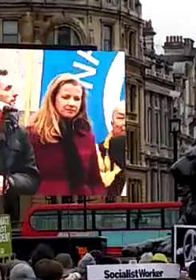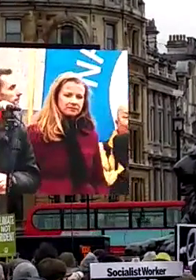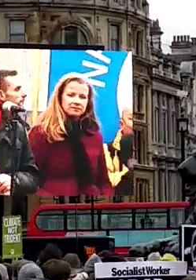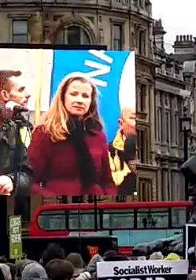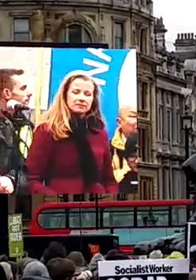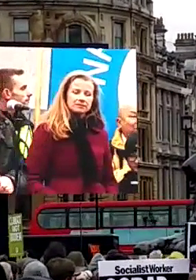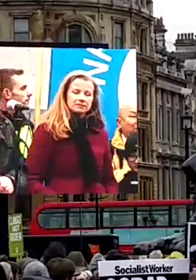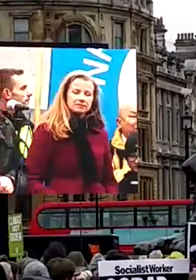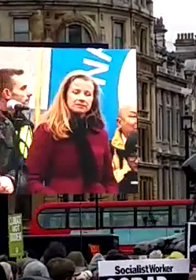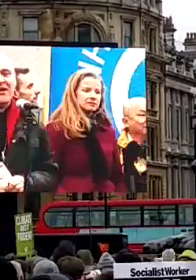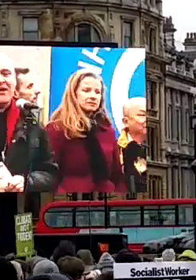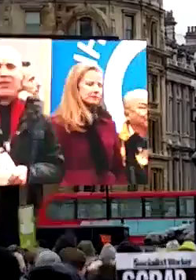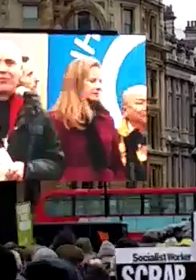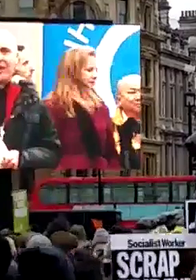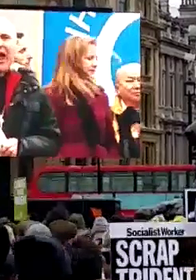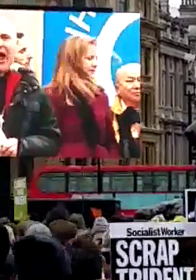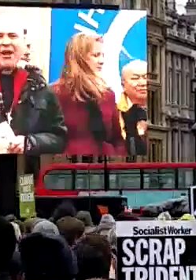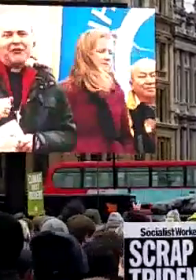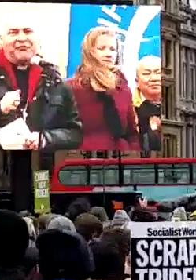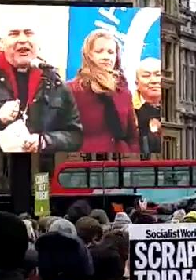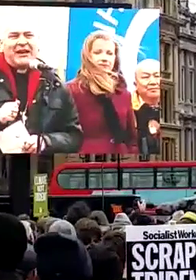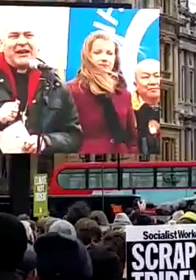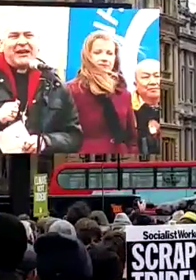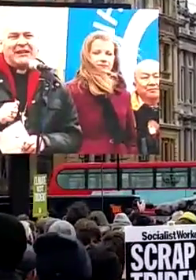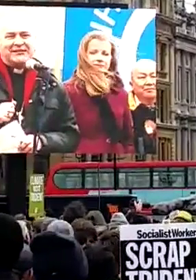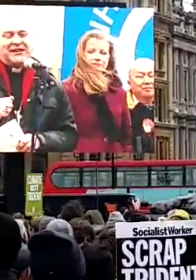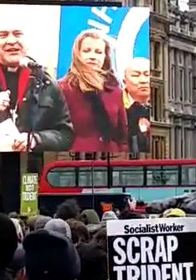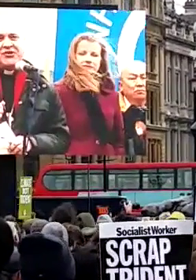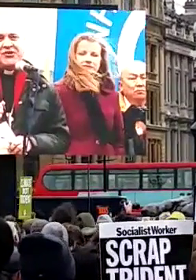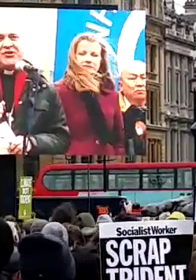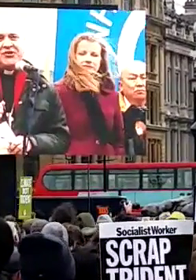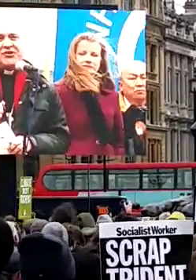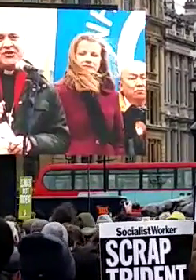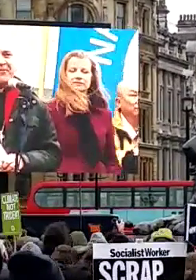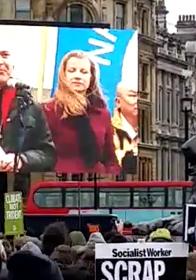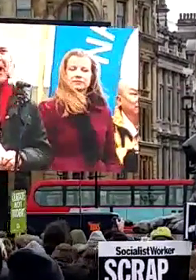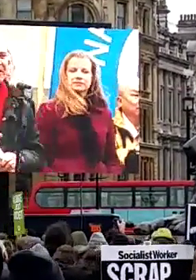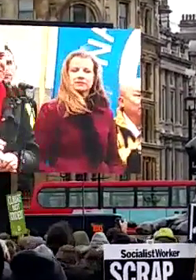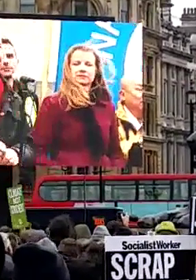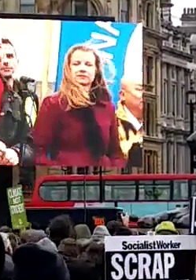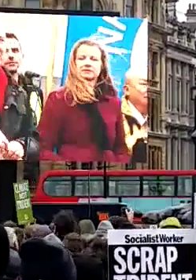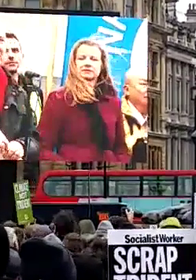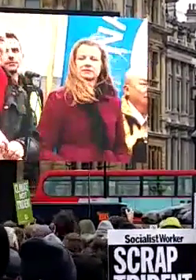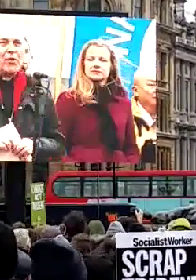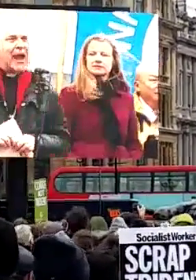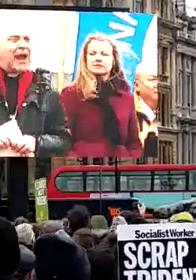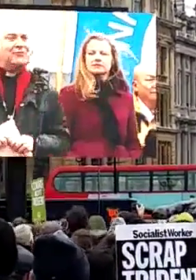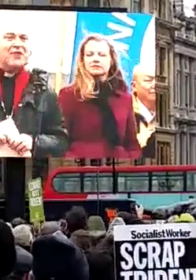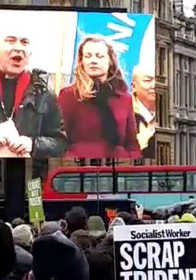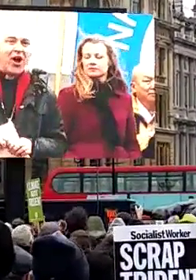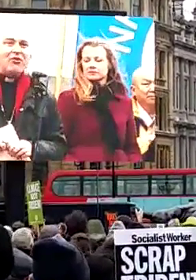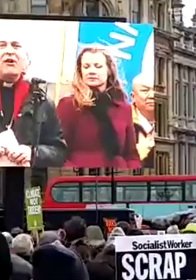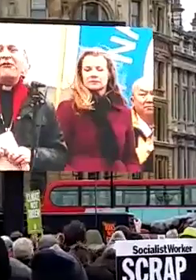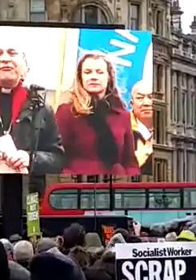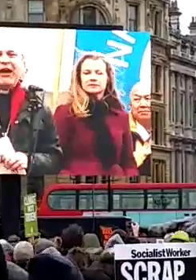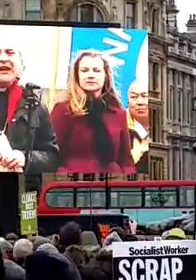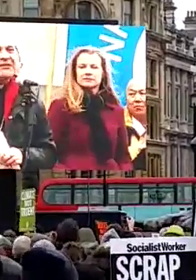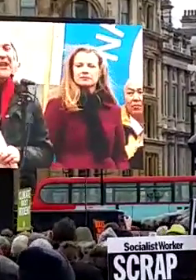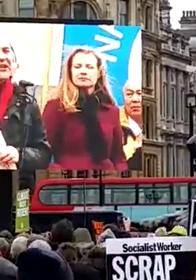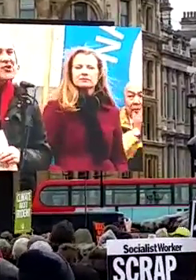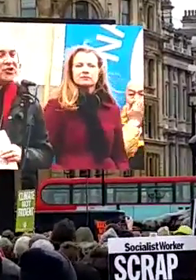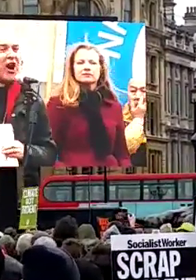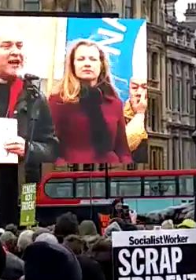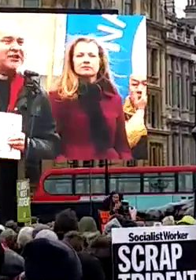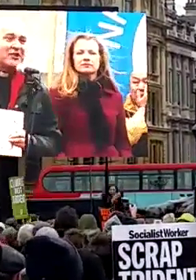invited here in saying that we have faith in God, but we have no